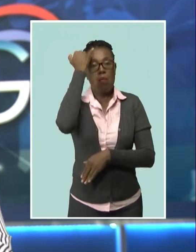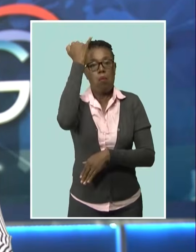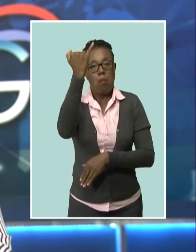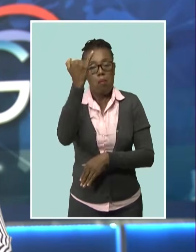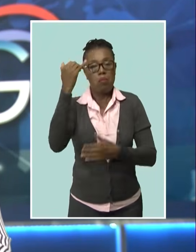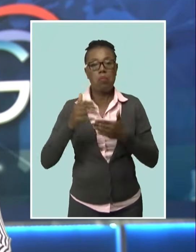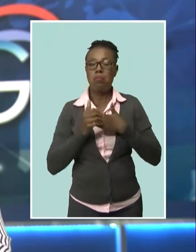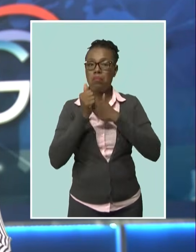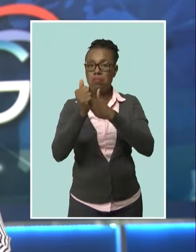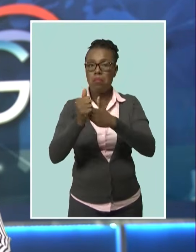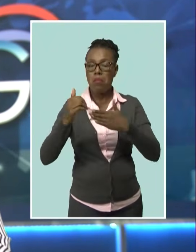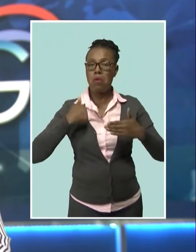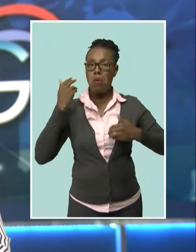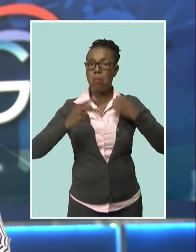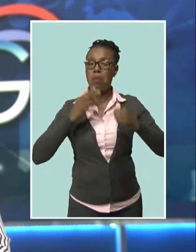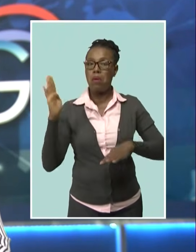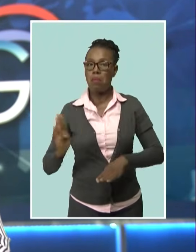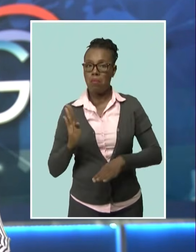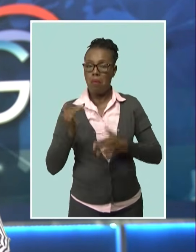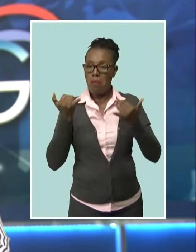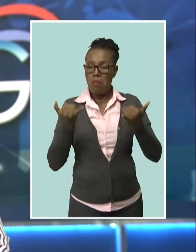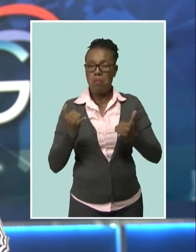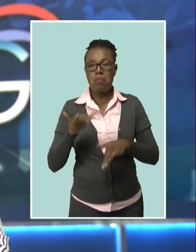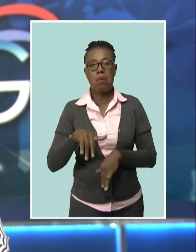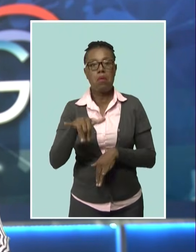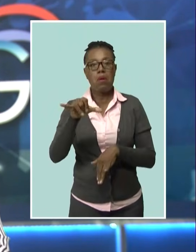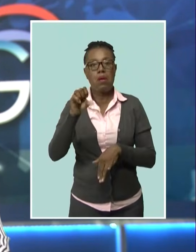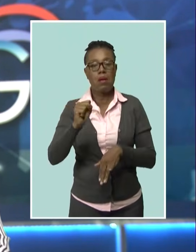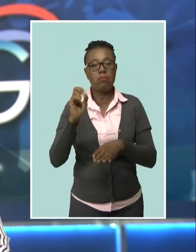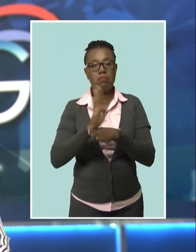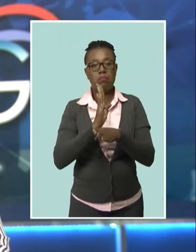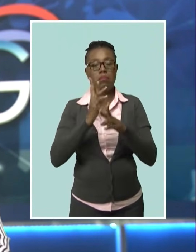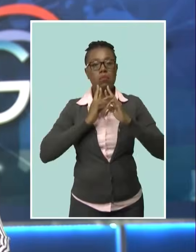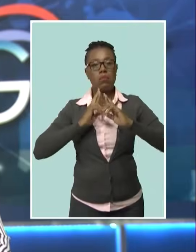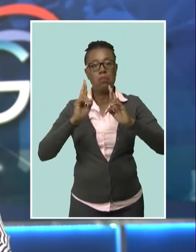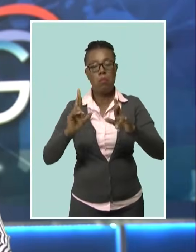Barbados. On tonight's Yes Business Report, we will hear from some